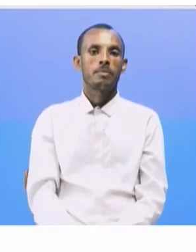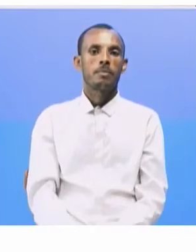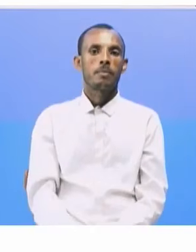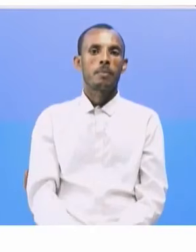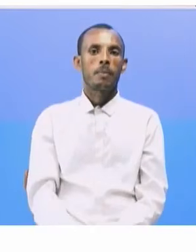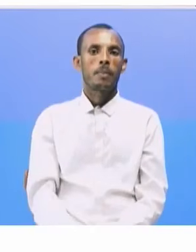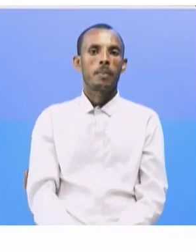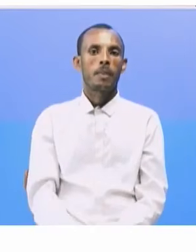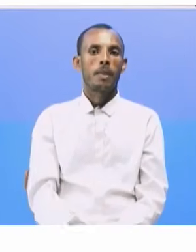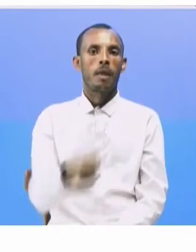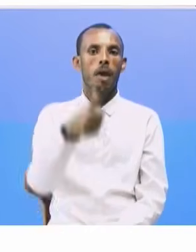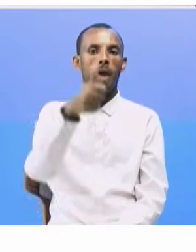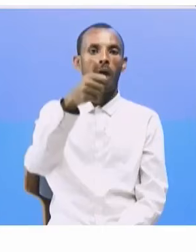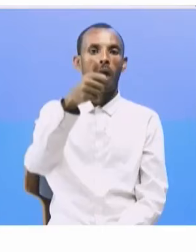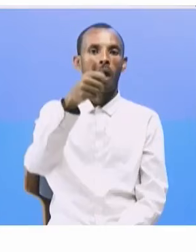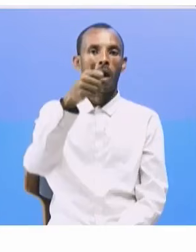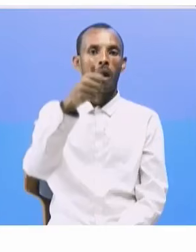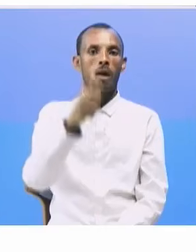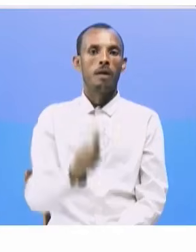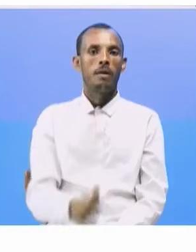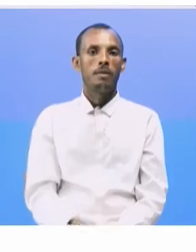A,